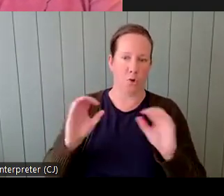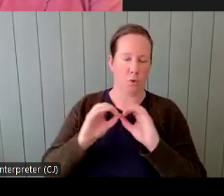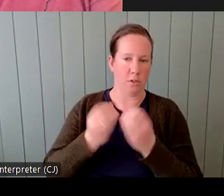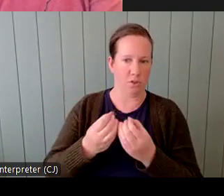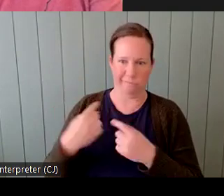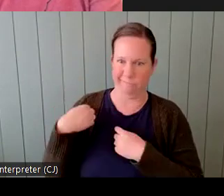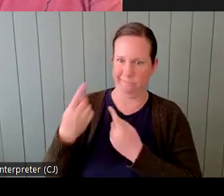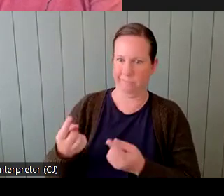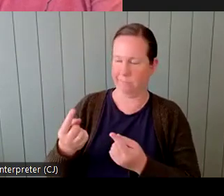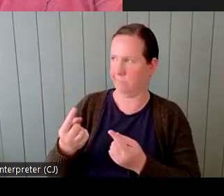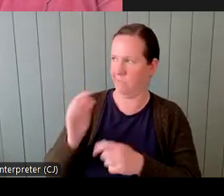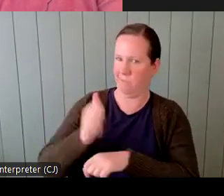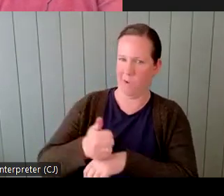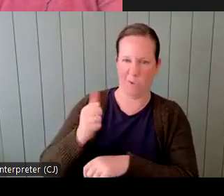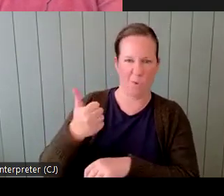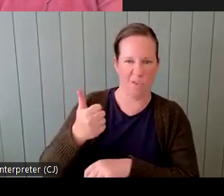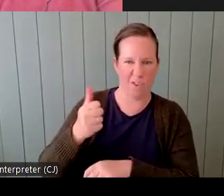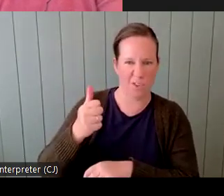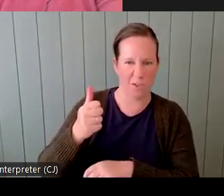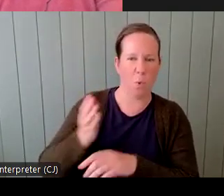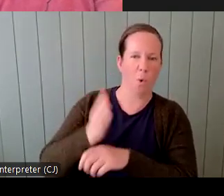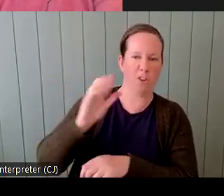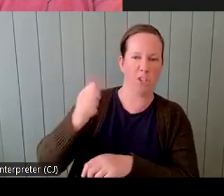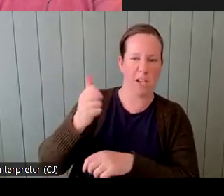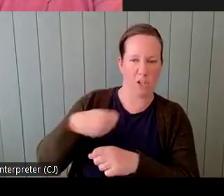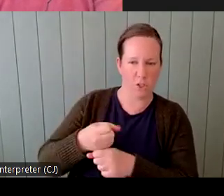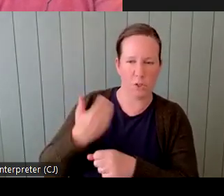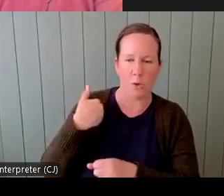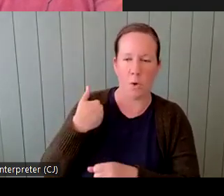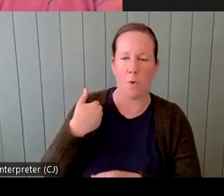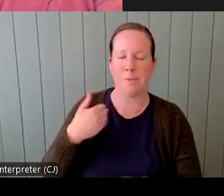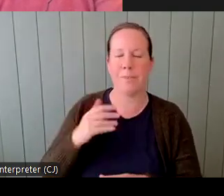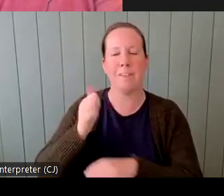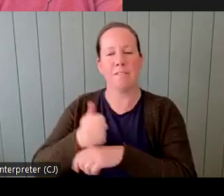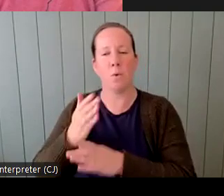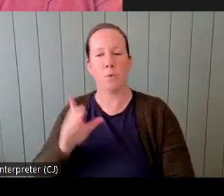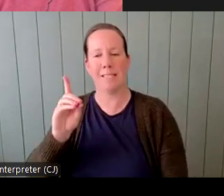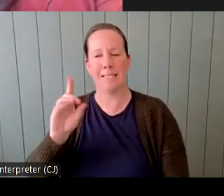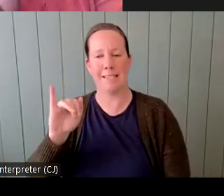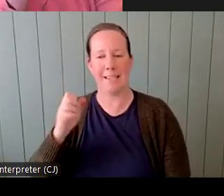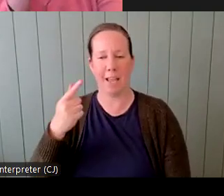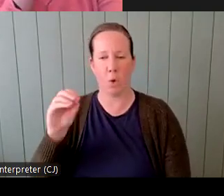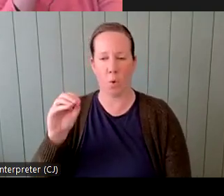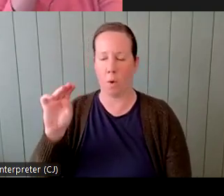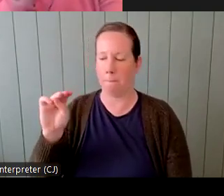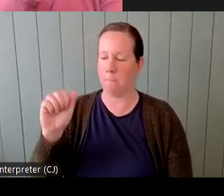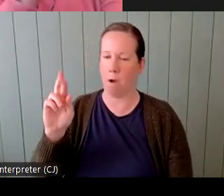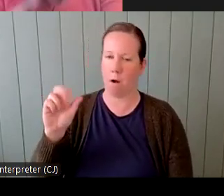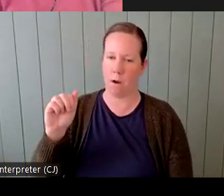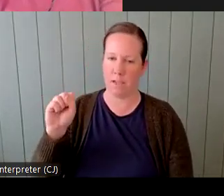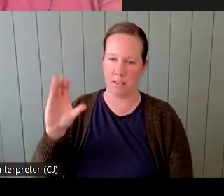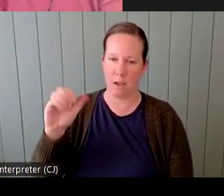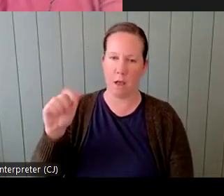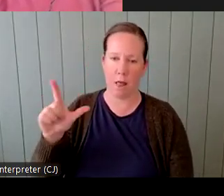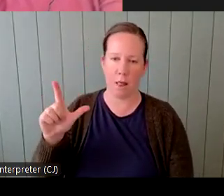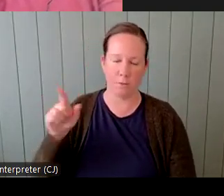over a decade. It was funded by Diego Mariscal, who's our CEO and